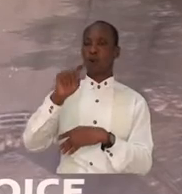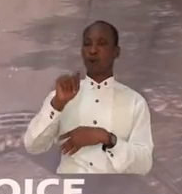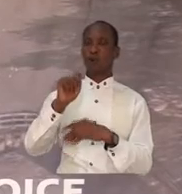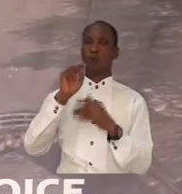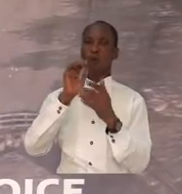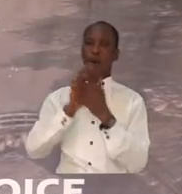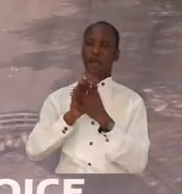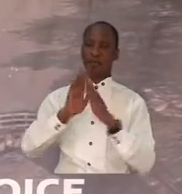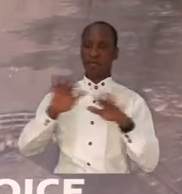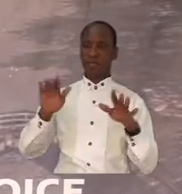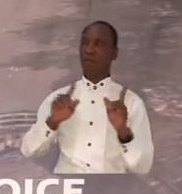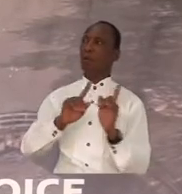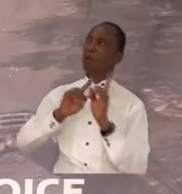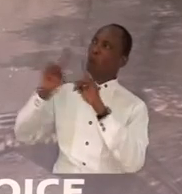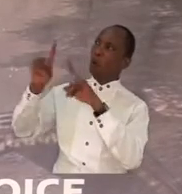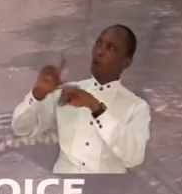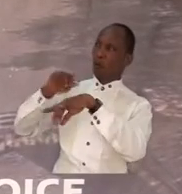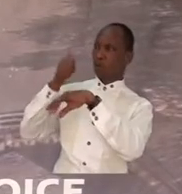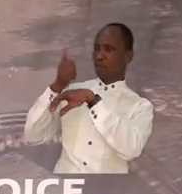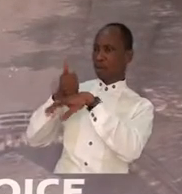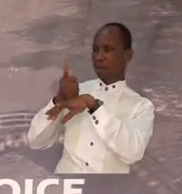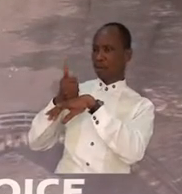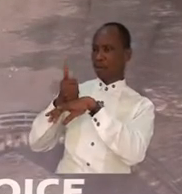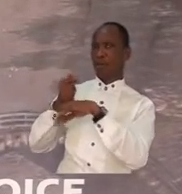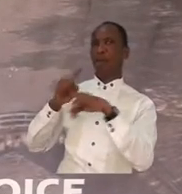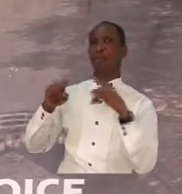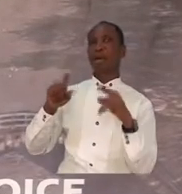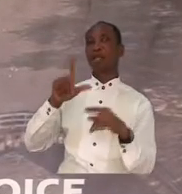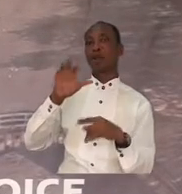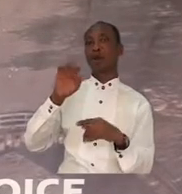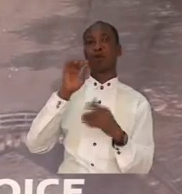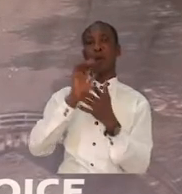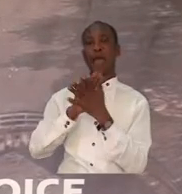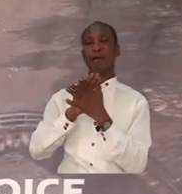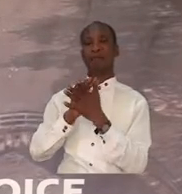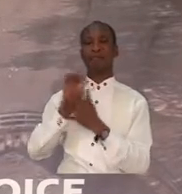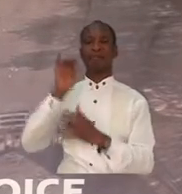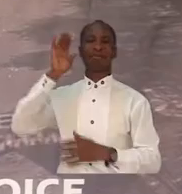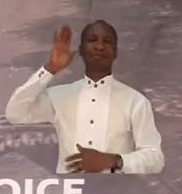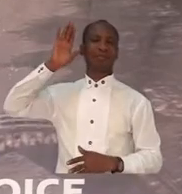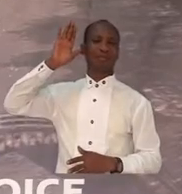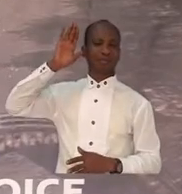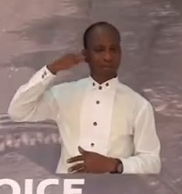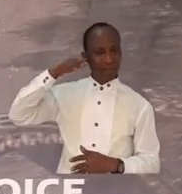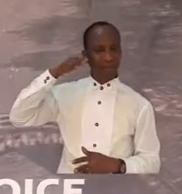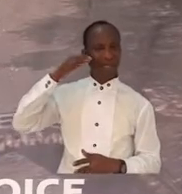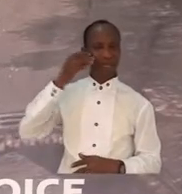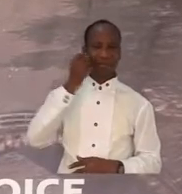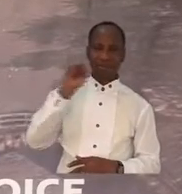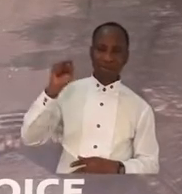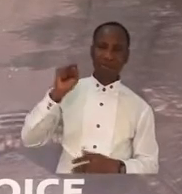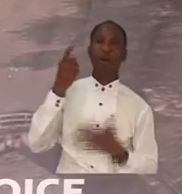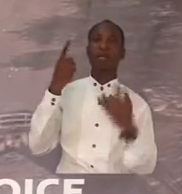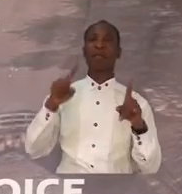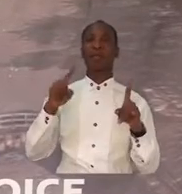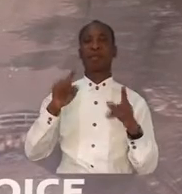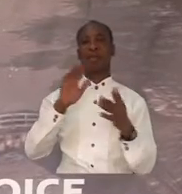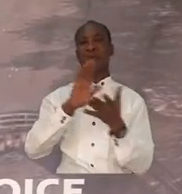ne ne ma mame Lord eya so odin wo kwan mu otwa na ni hwe na chi odane nchine